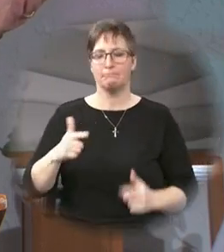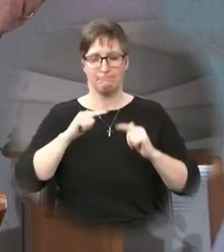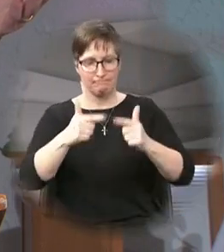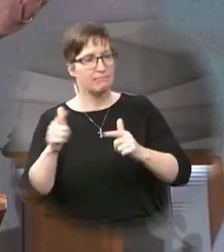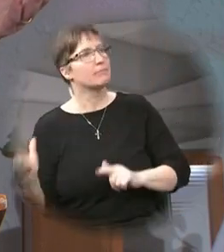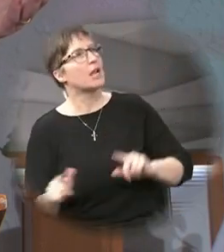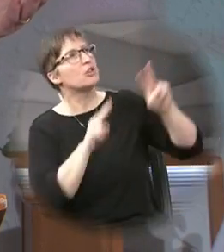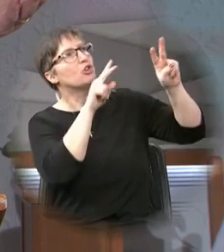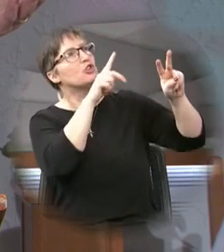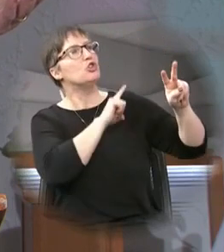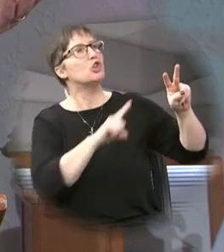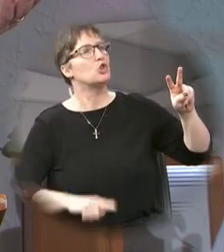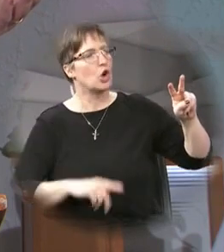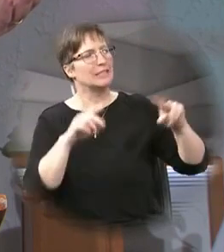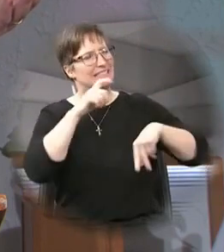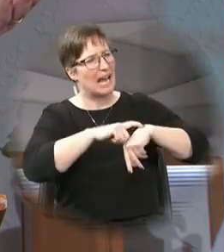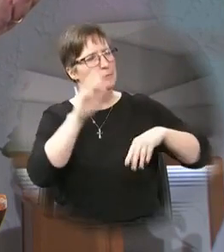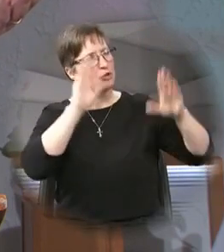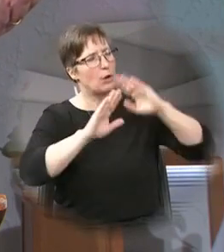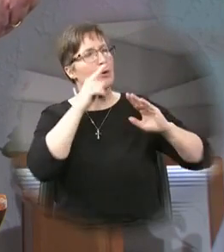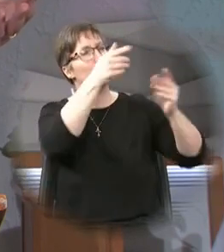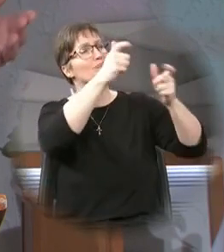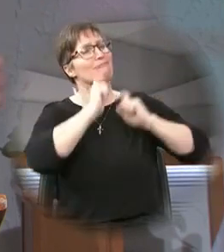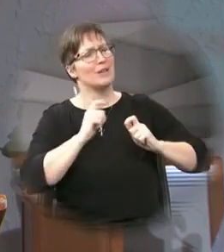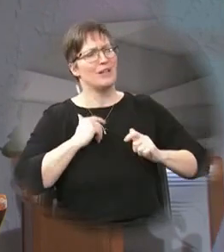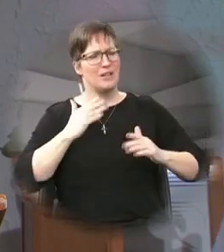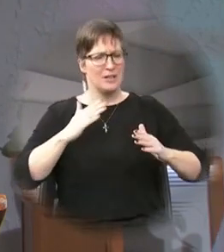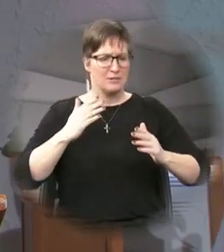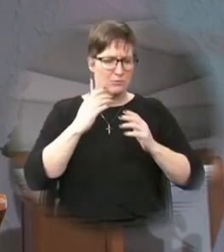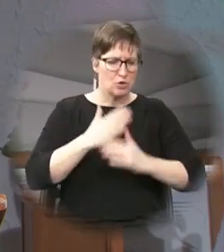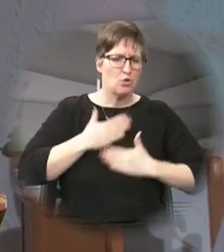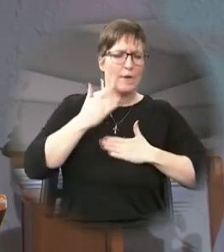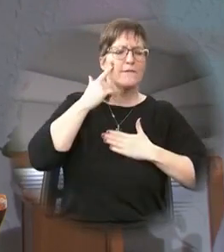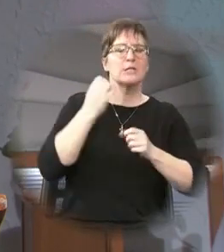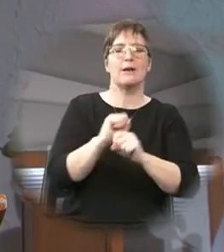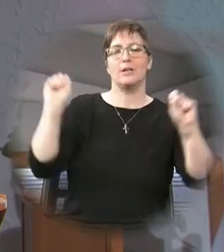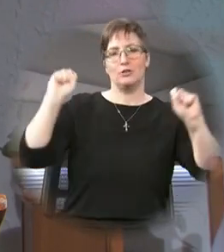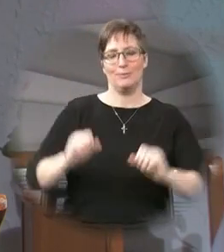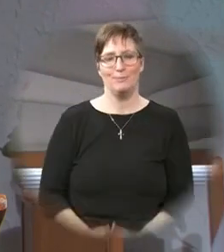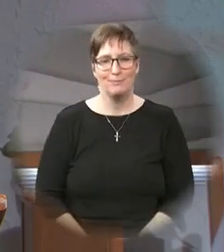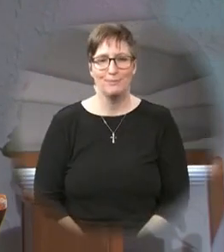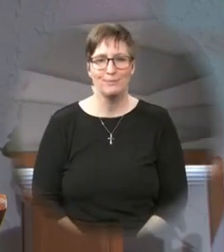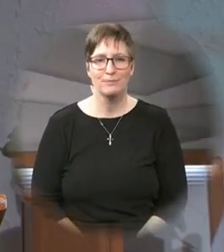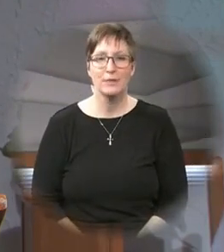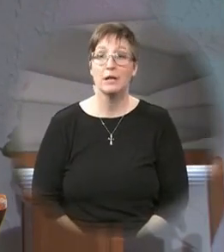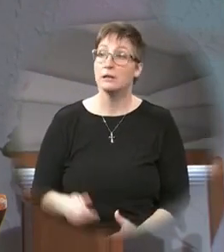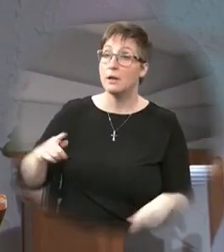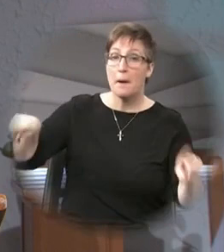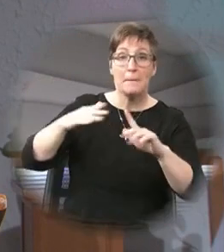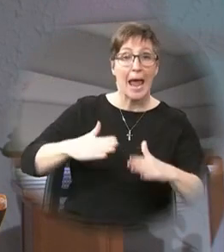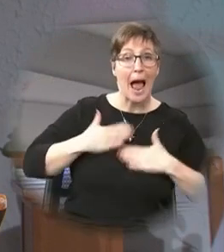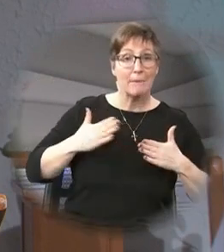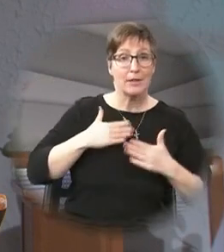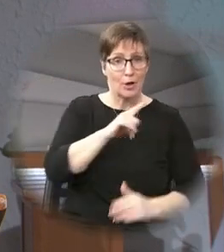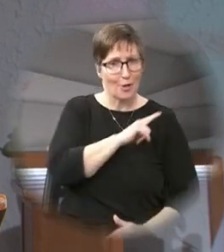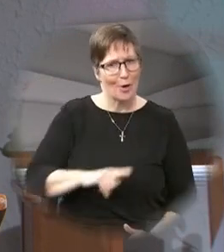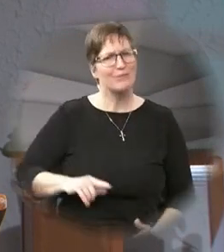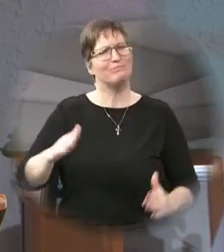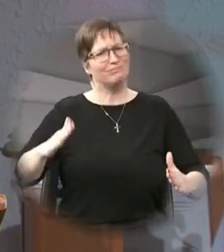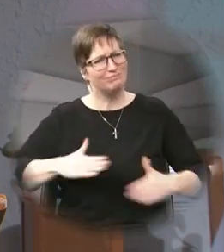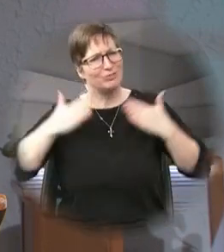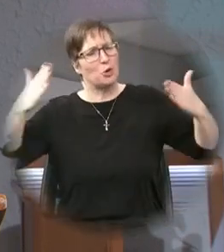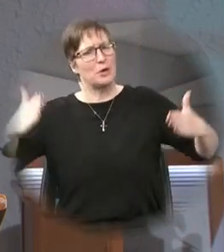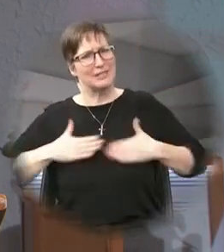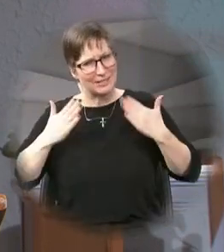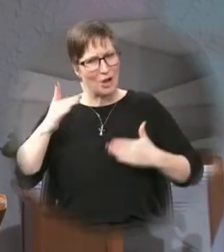I turn to you, Lord, in time of trouble, and you fill me with the joy of salvation. Be glad in the Lord and rejoice,